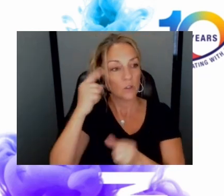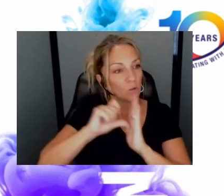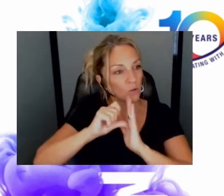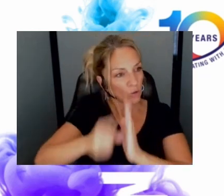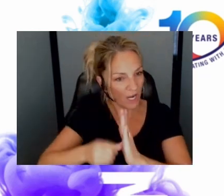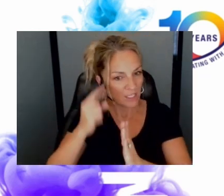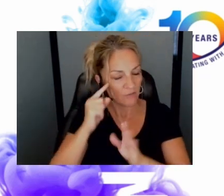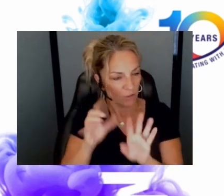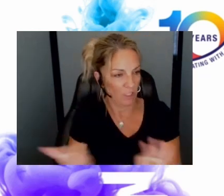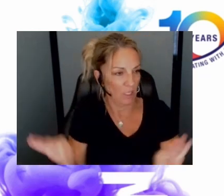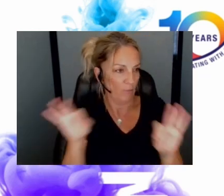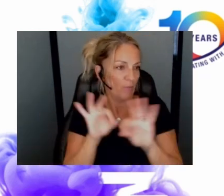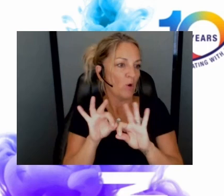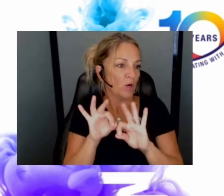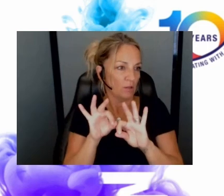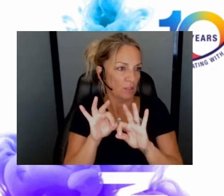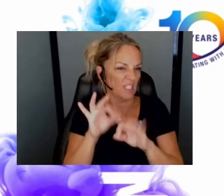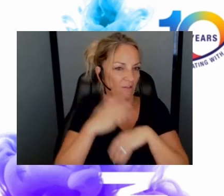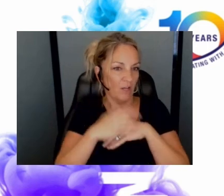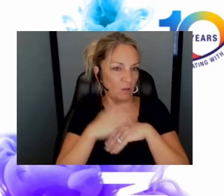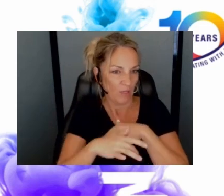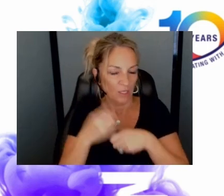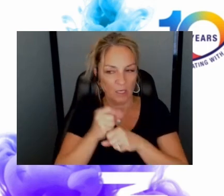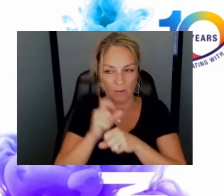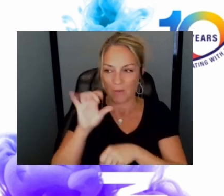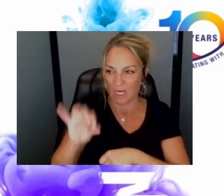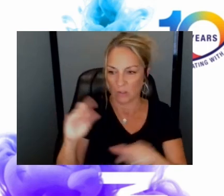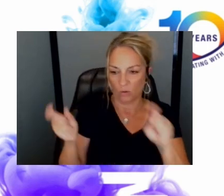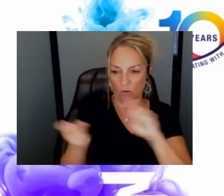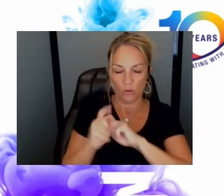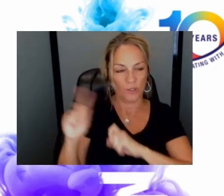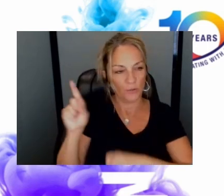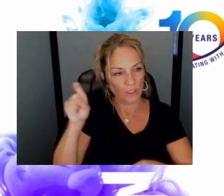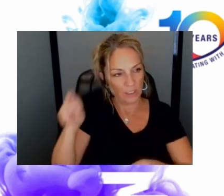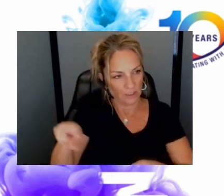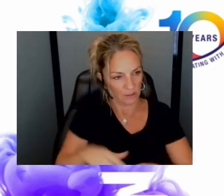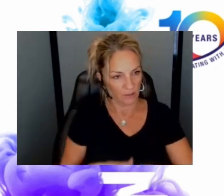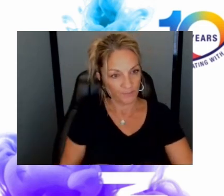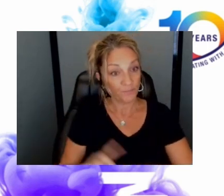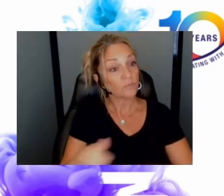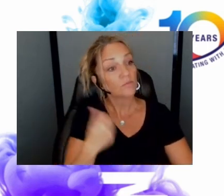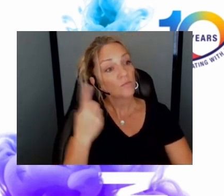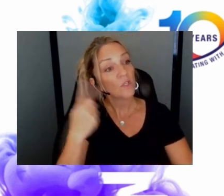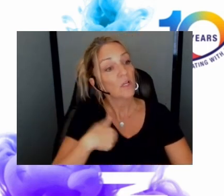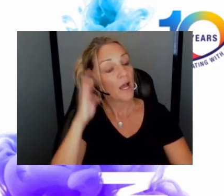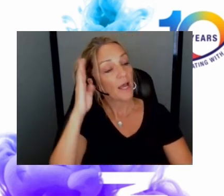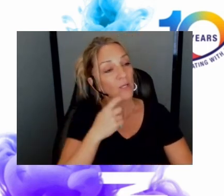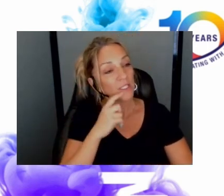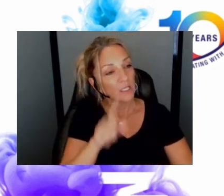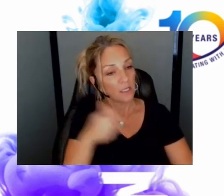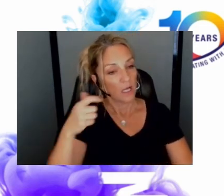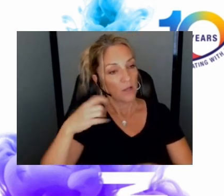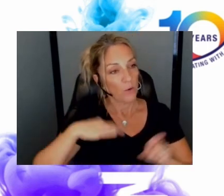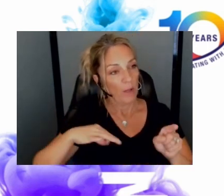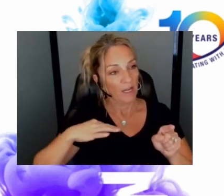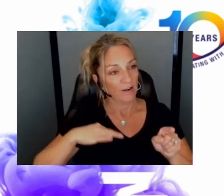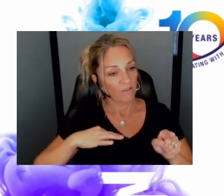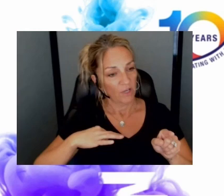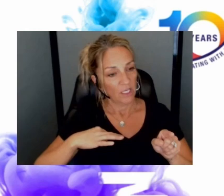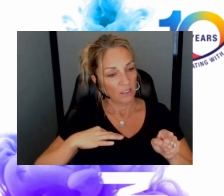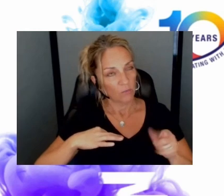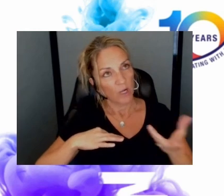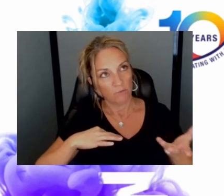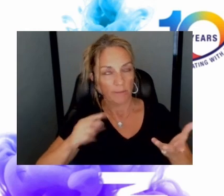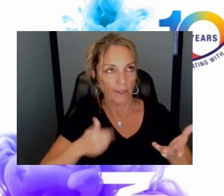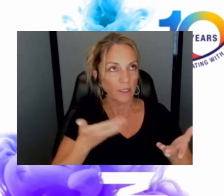case for changes where you think they're necessary. And then the other one I would say too, the other benefit or the other thing that we've kind of learned